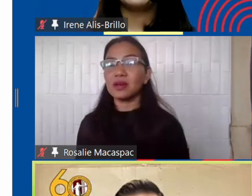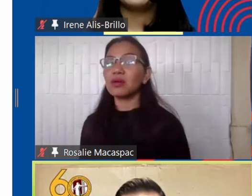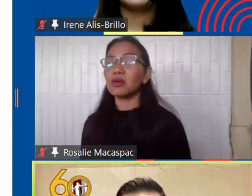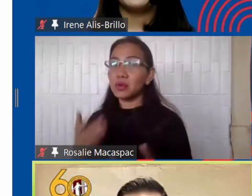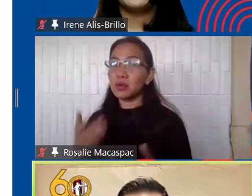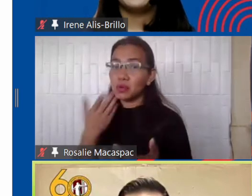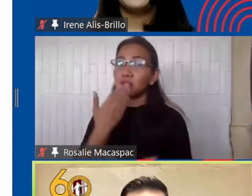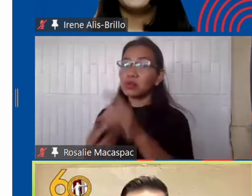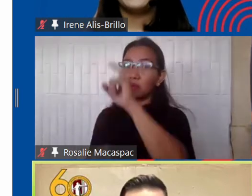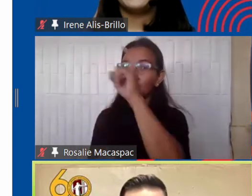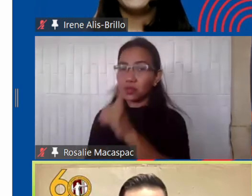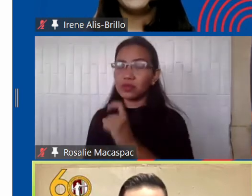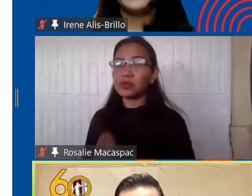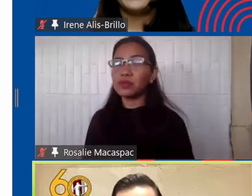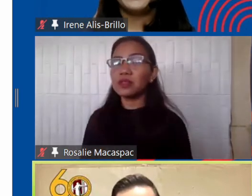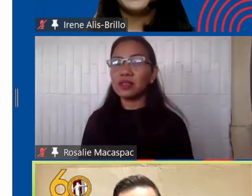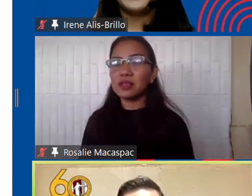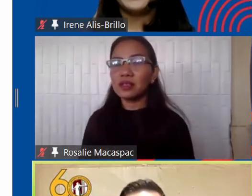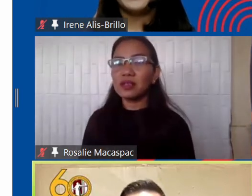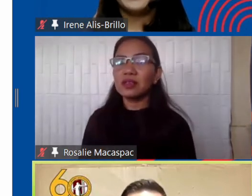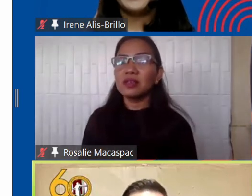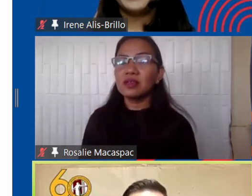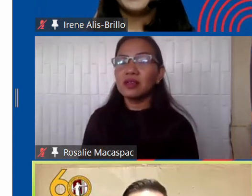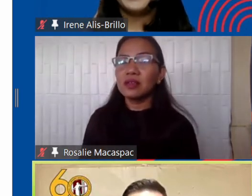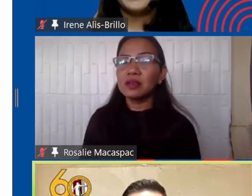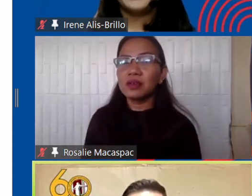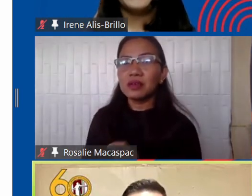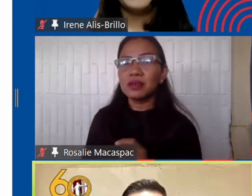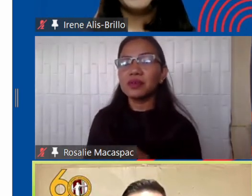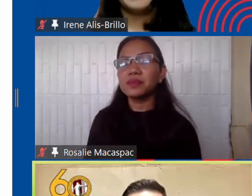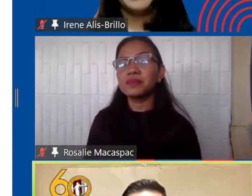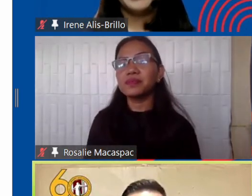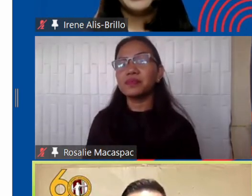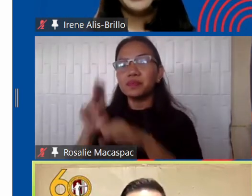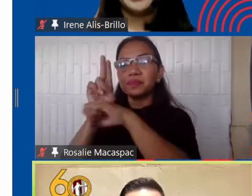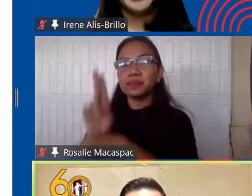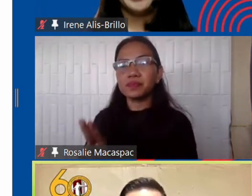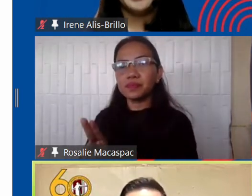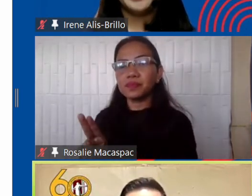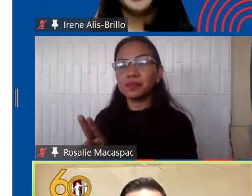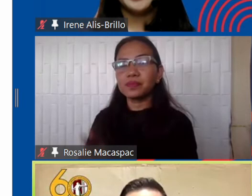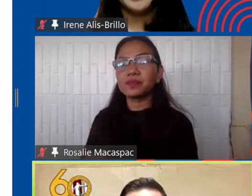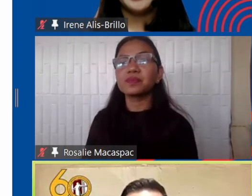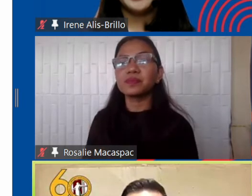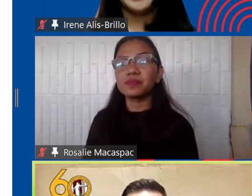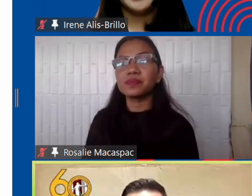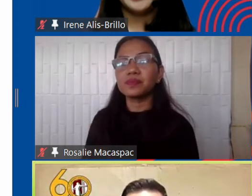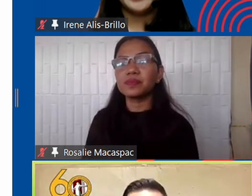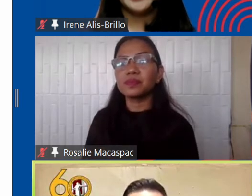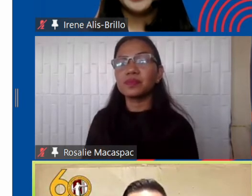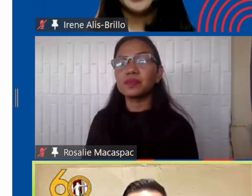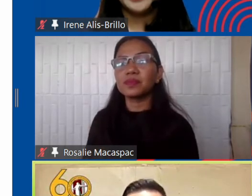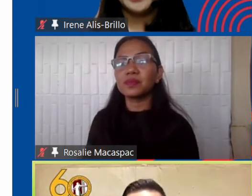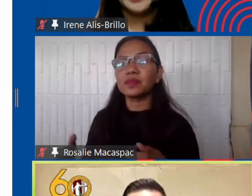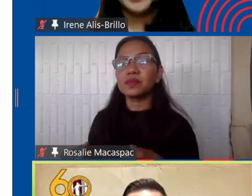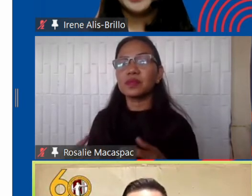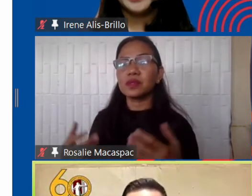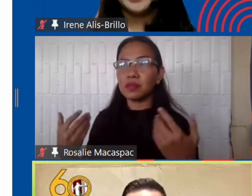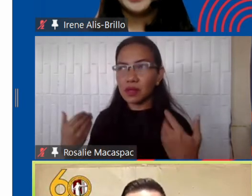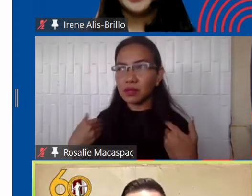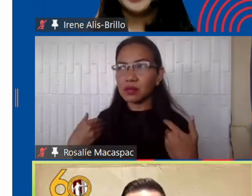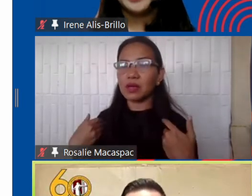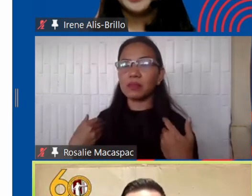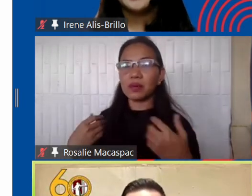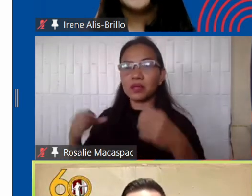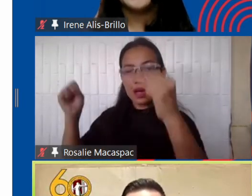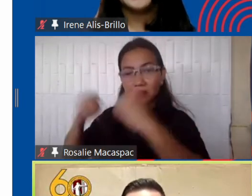So, these terms, usually uh, there has to be a consensus within the community